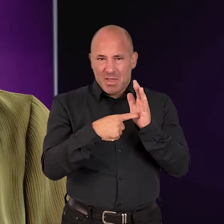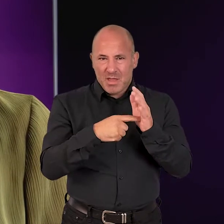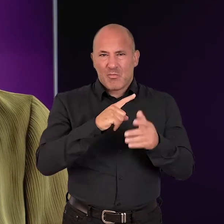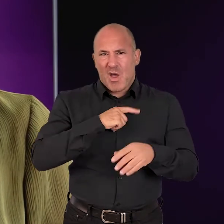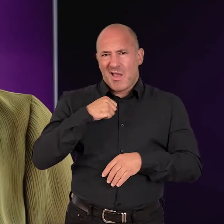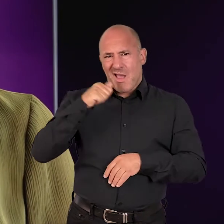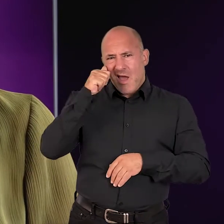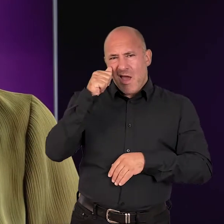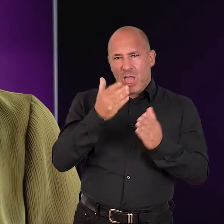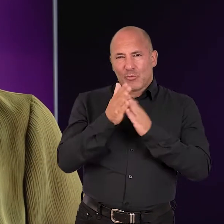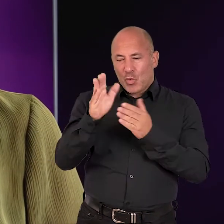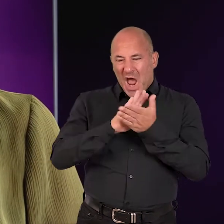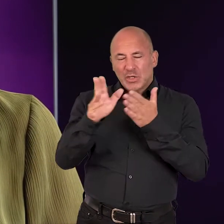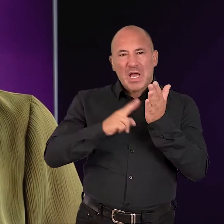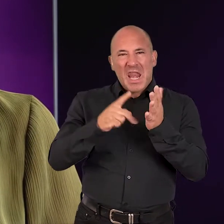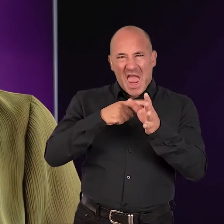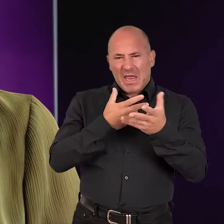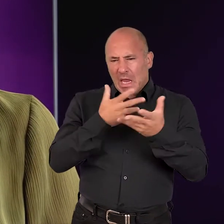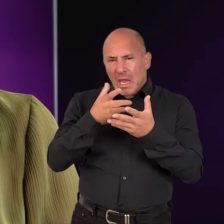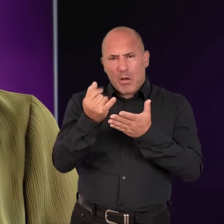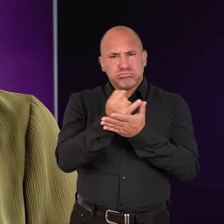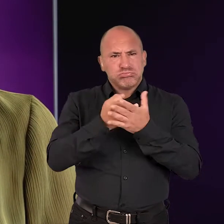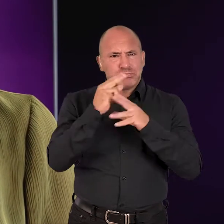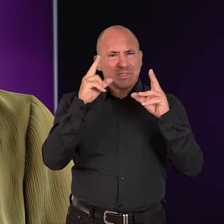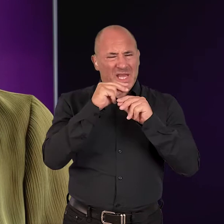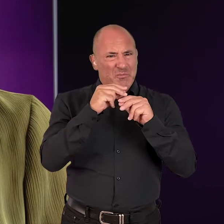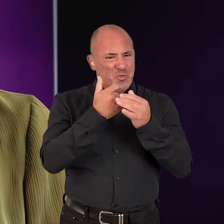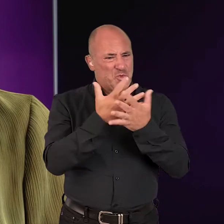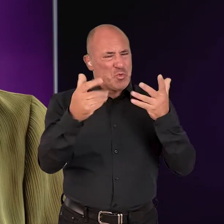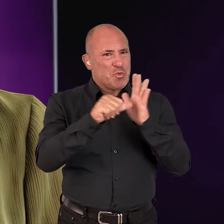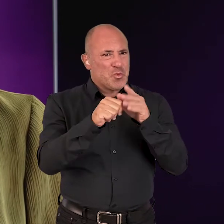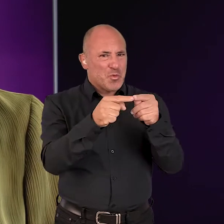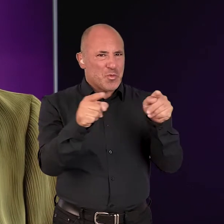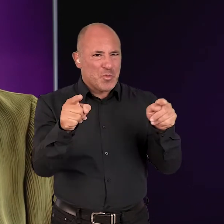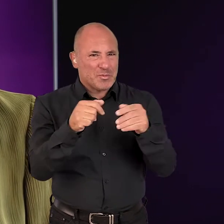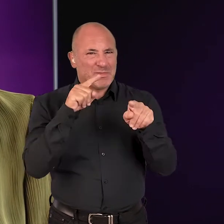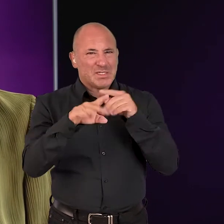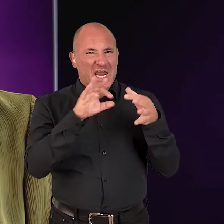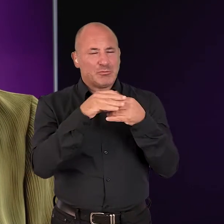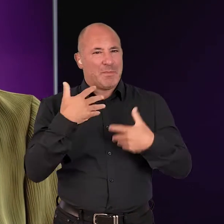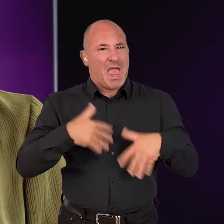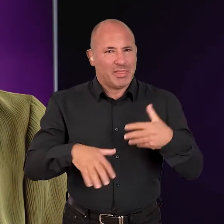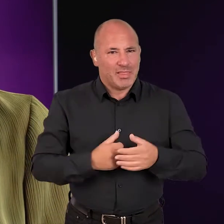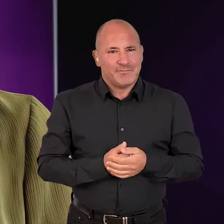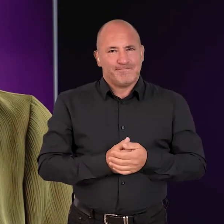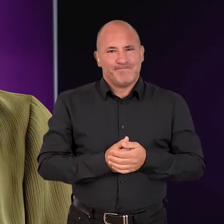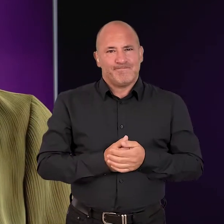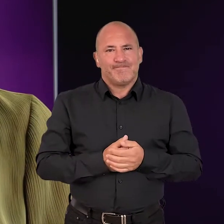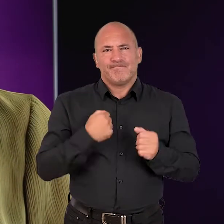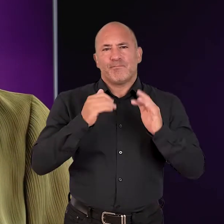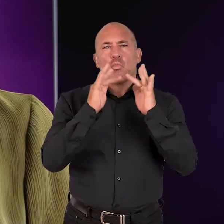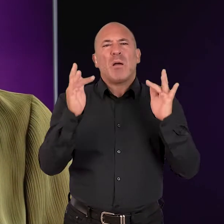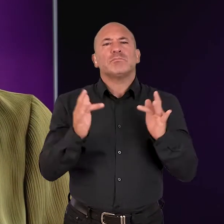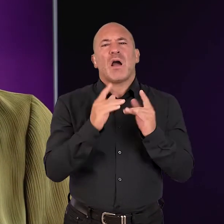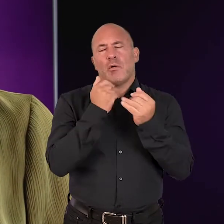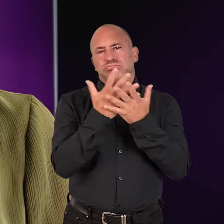of September, and we're aware from talking to your H&As that poor sleep is an issue for many of you, particularly where it's connected to pain.